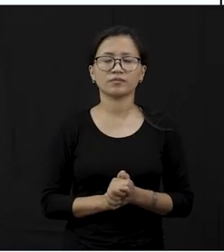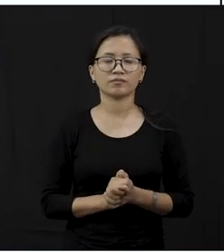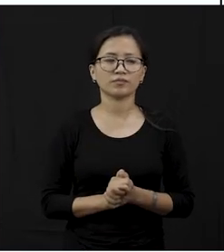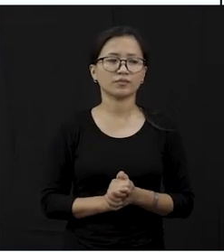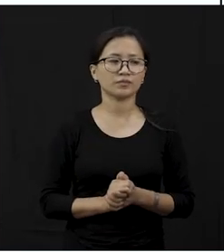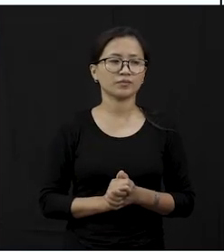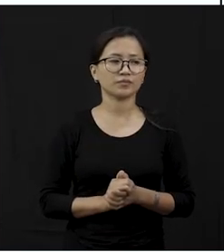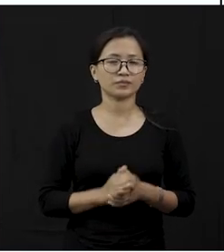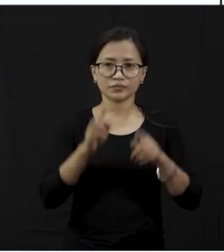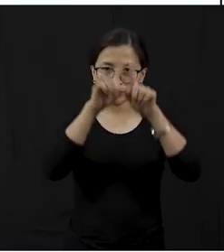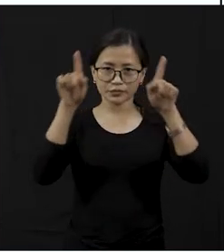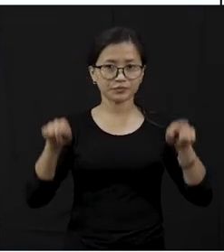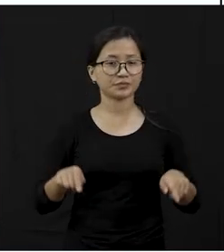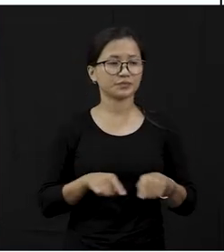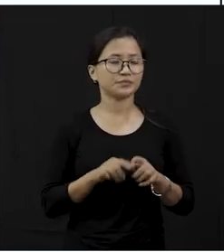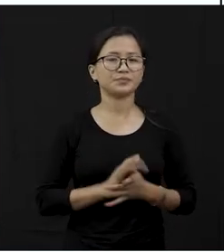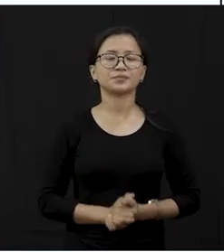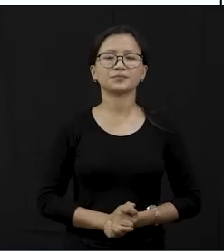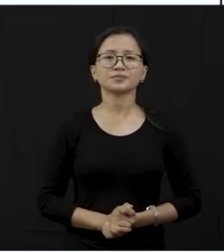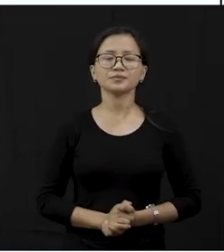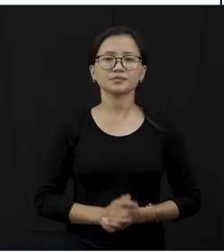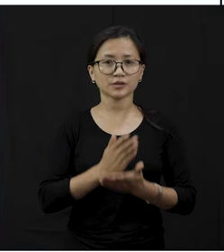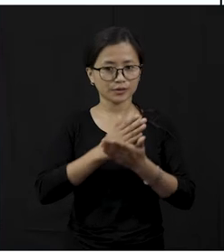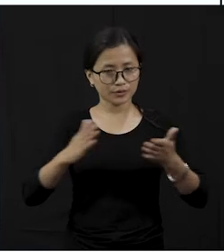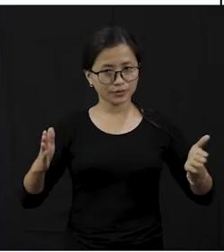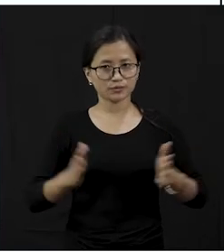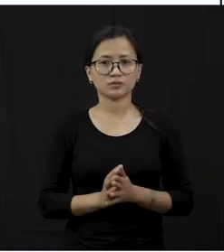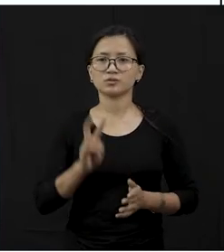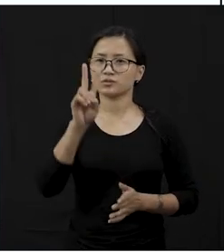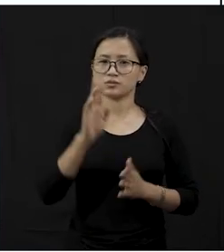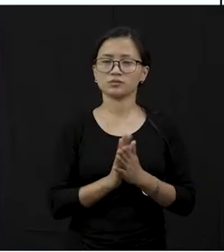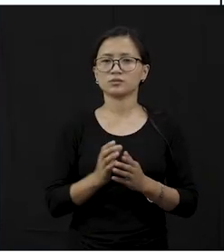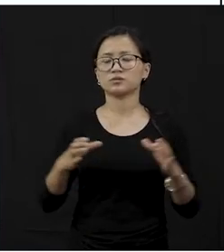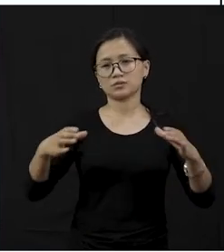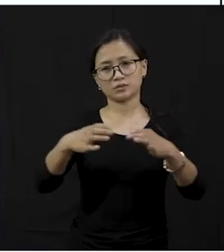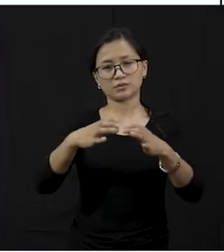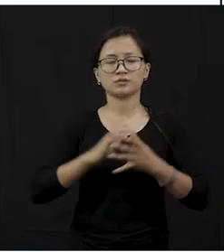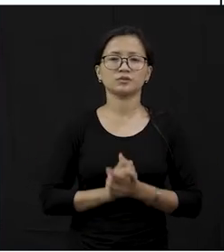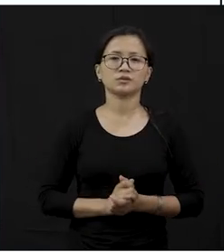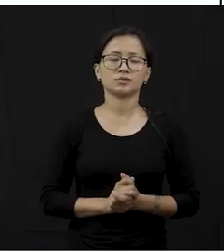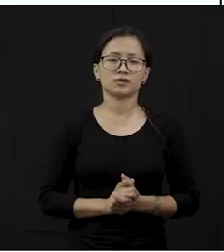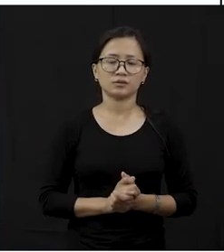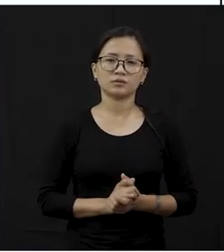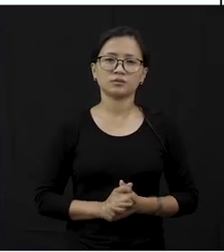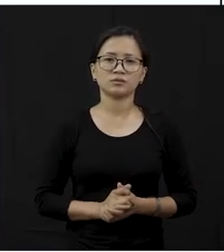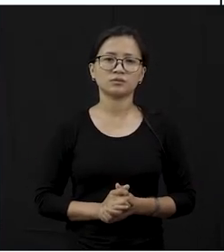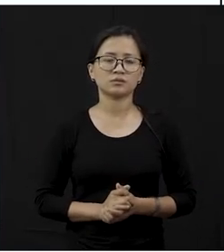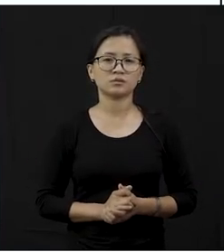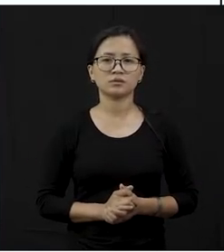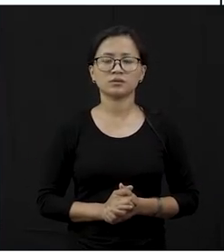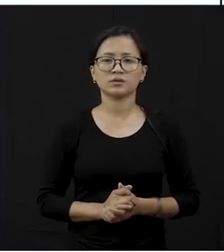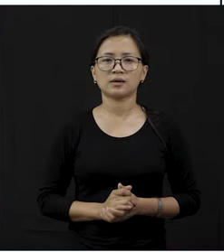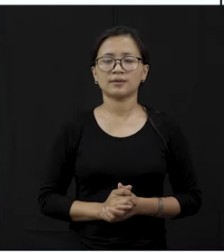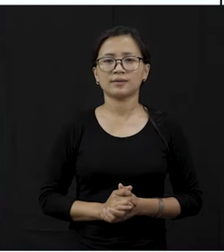you have place value chart. So this place value chart is separated into two groups. That is into two groups, and that